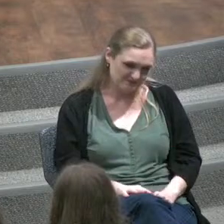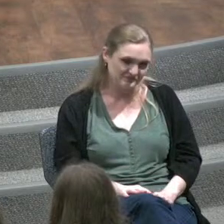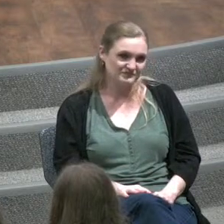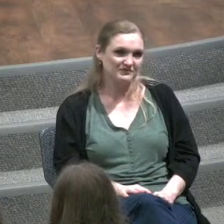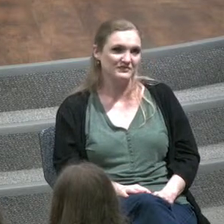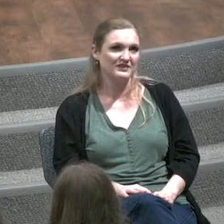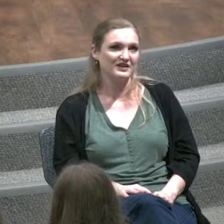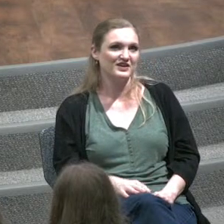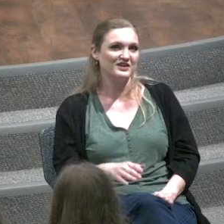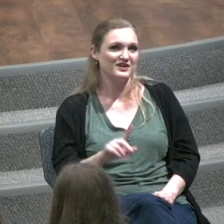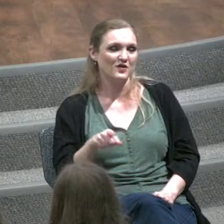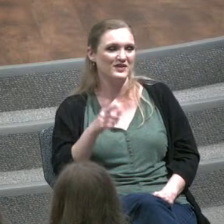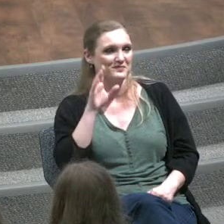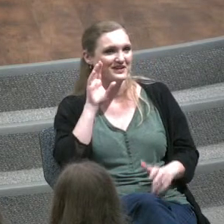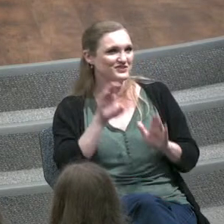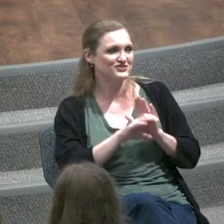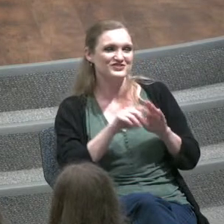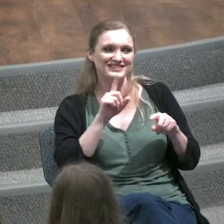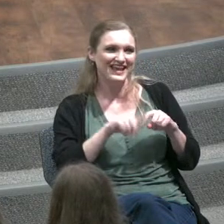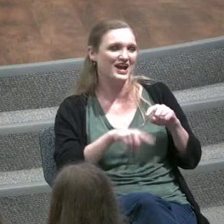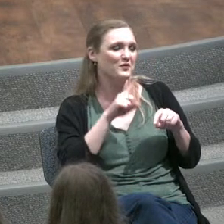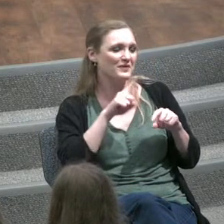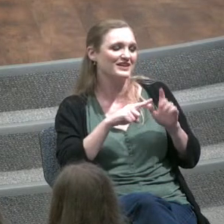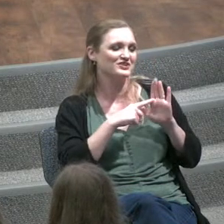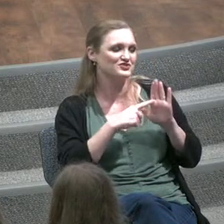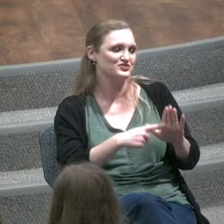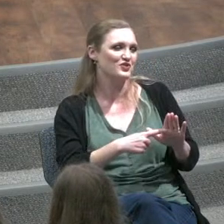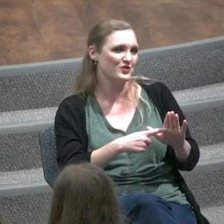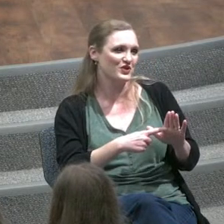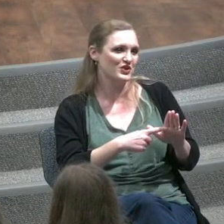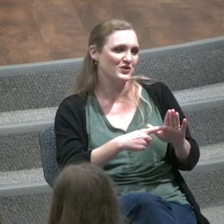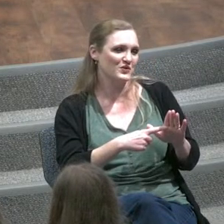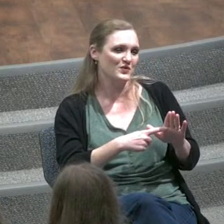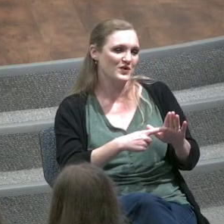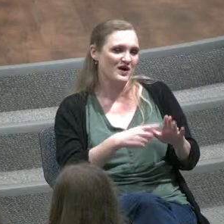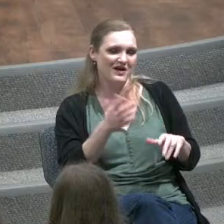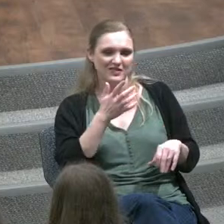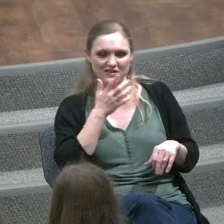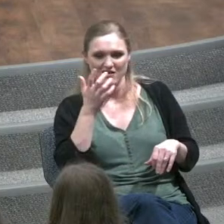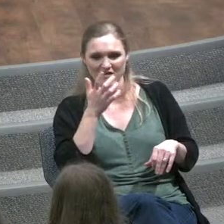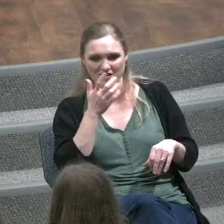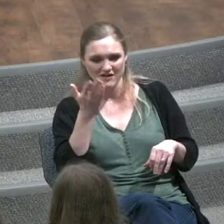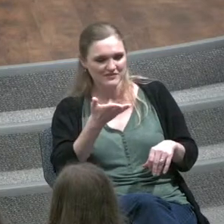These two-dimensional pictures cannot do justice to the things that you can see over